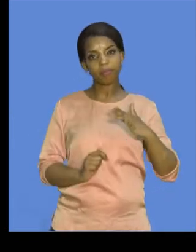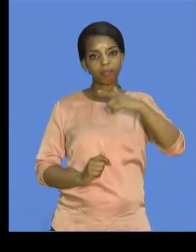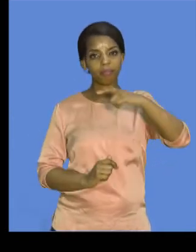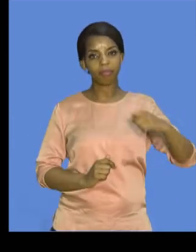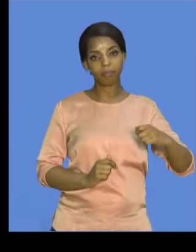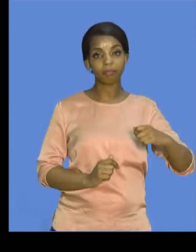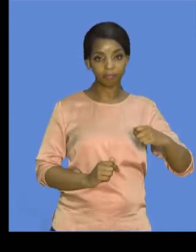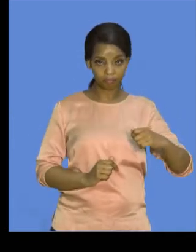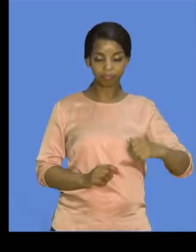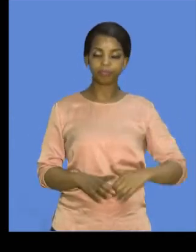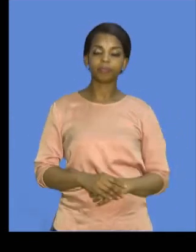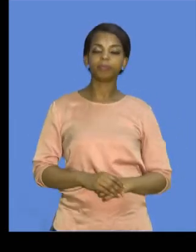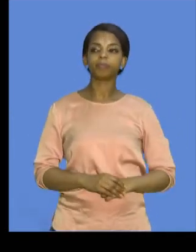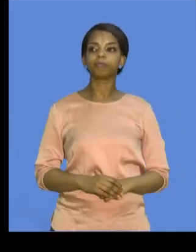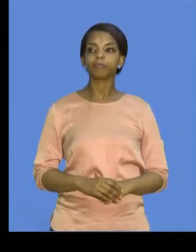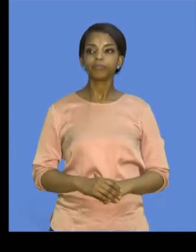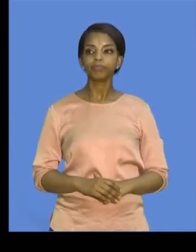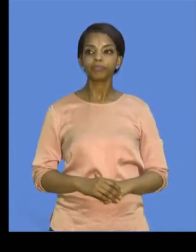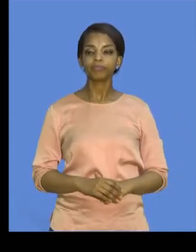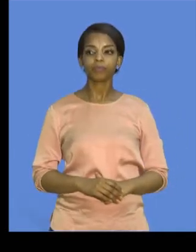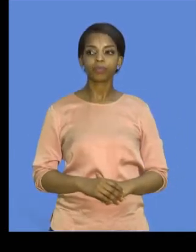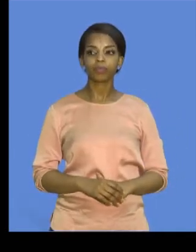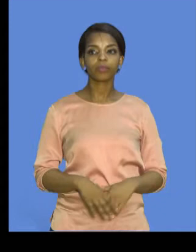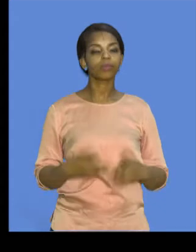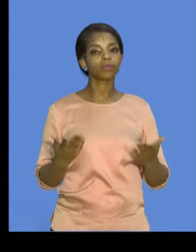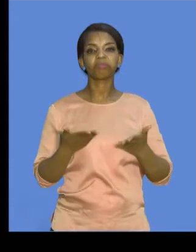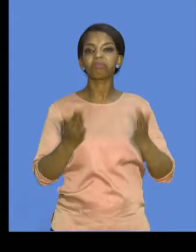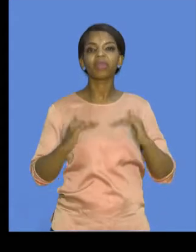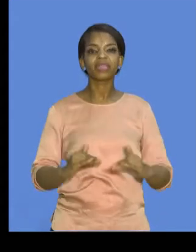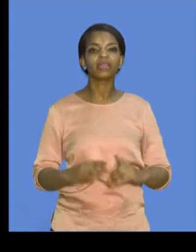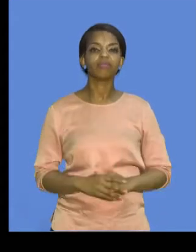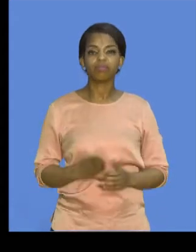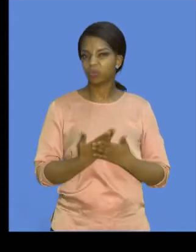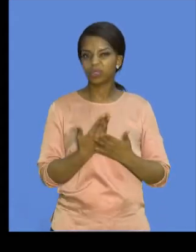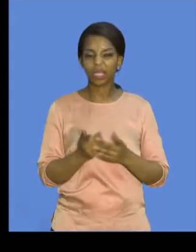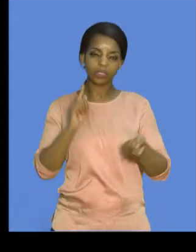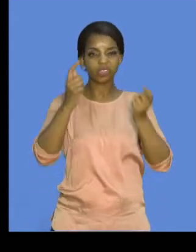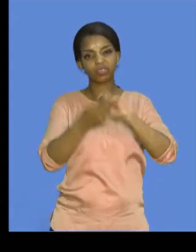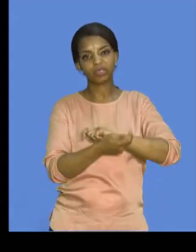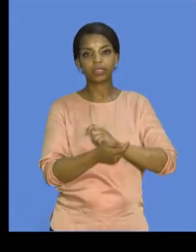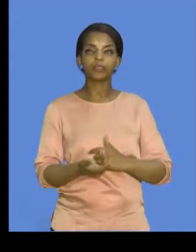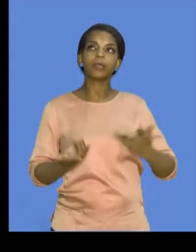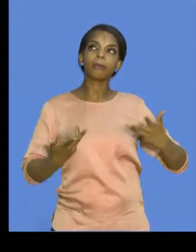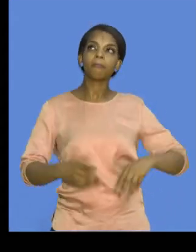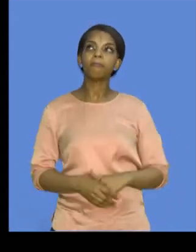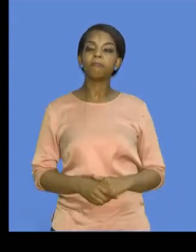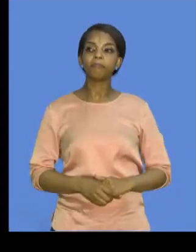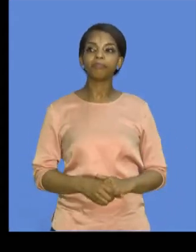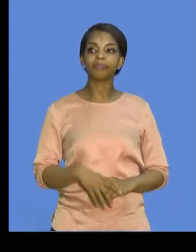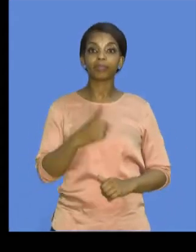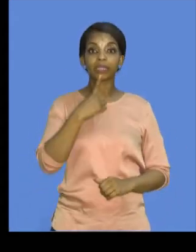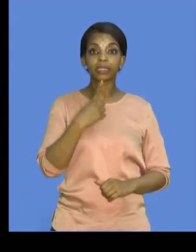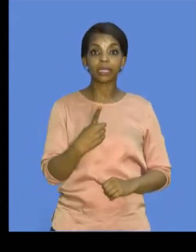as you would have it in that way, right? And then we can play around and change.